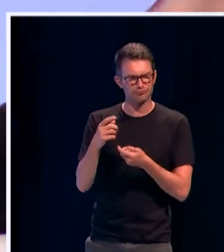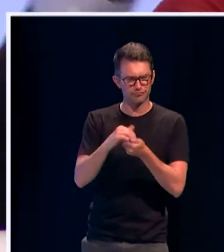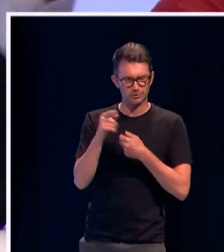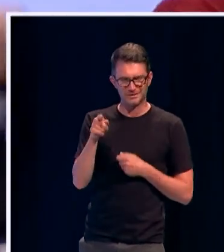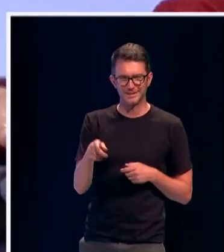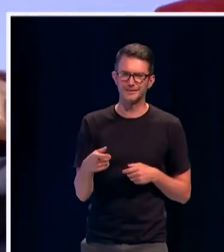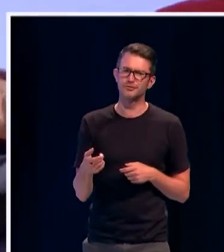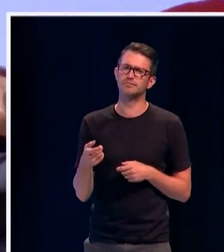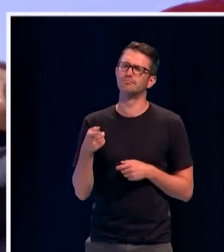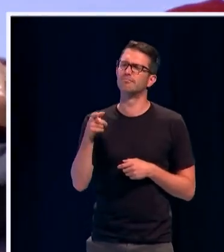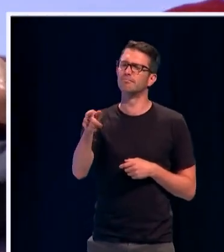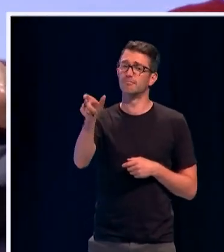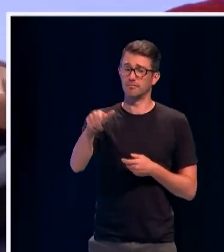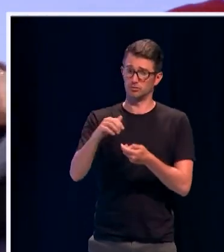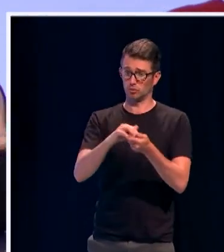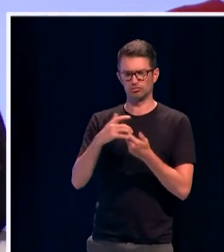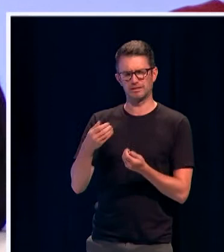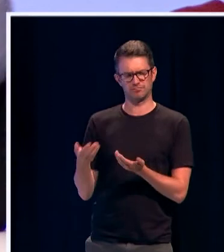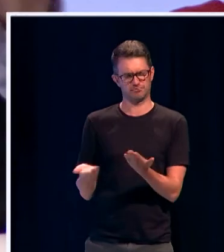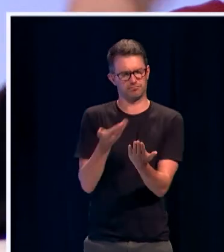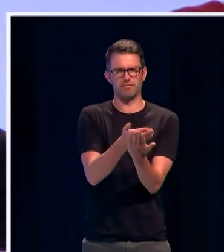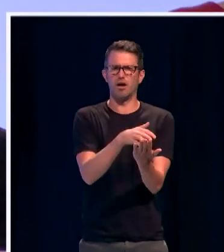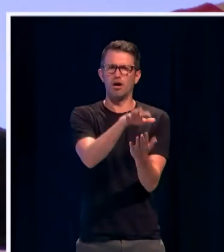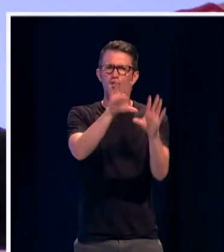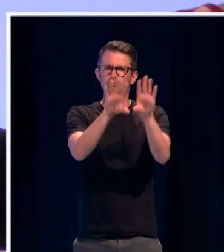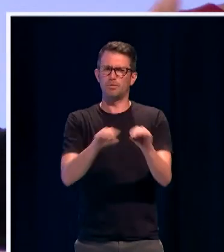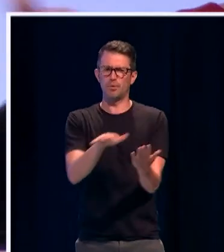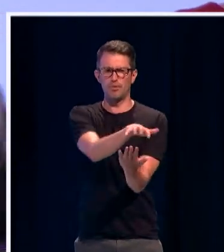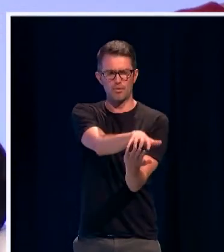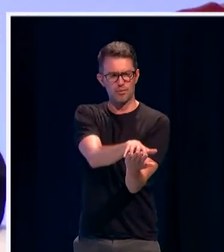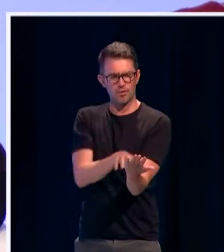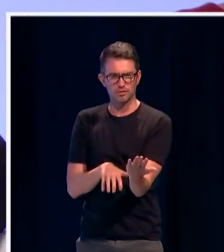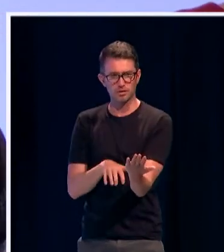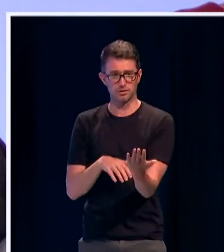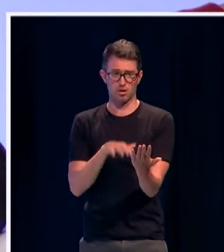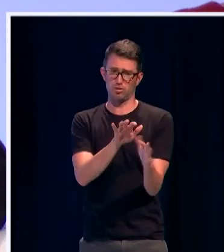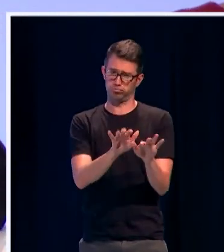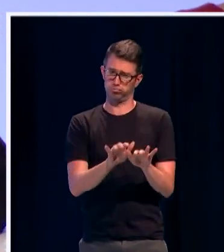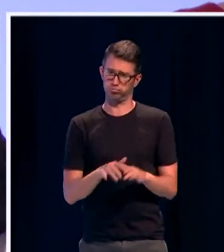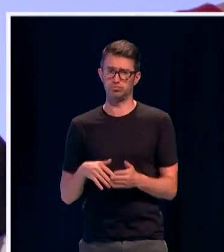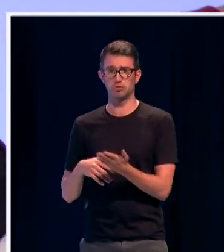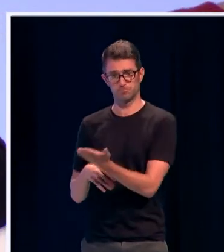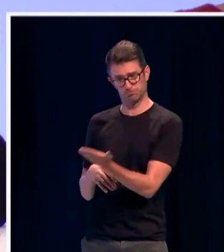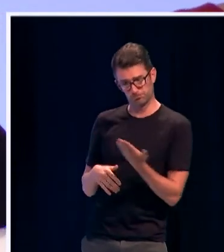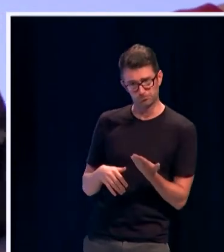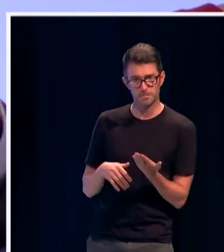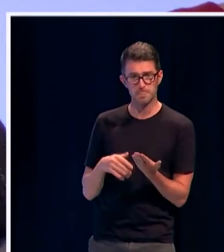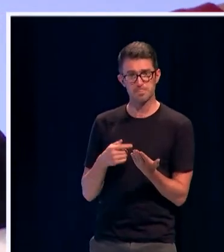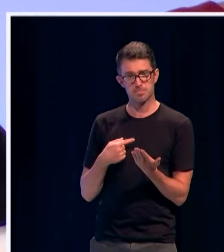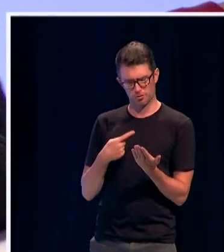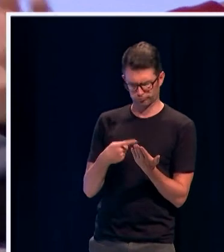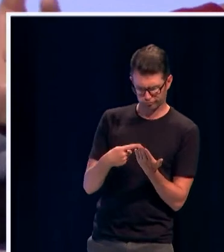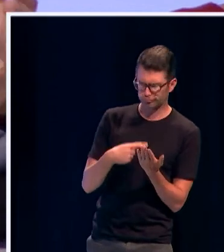committee. We have prepared an alternative report. We have a continued dialogue.